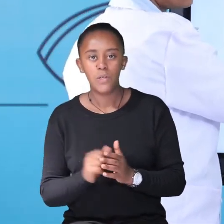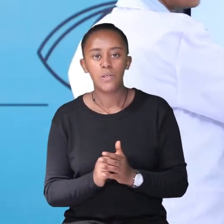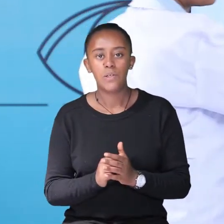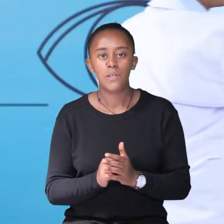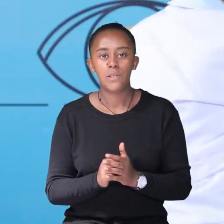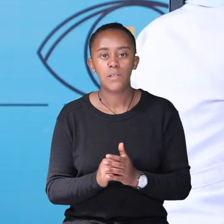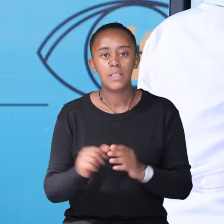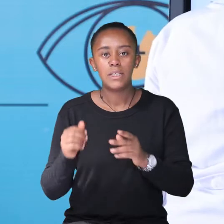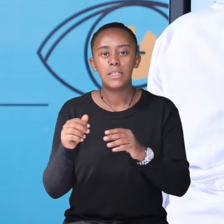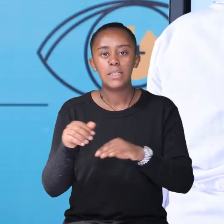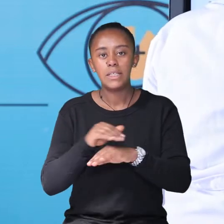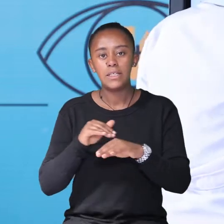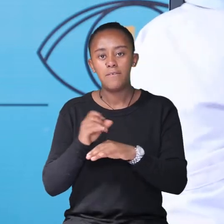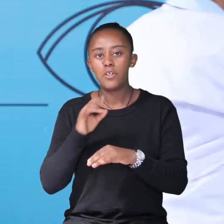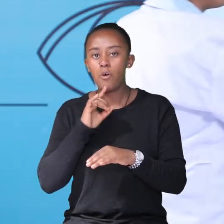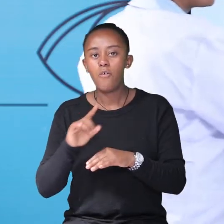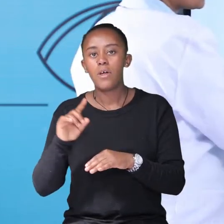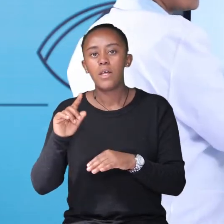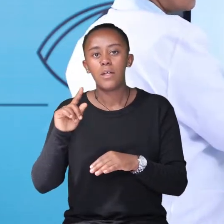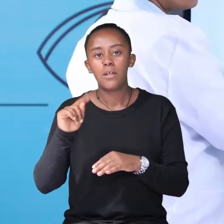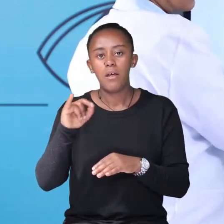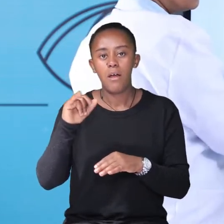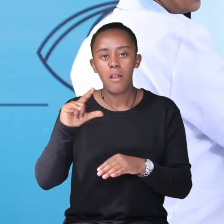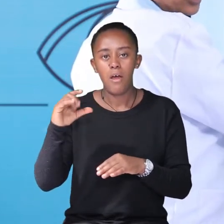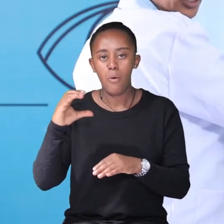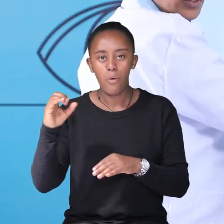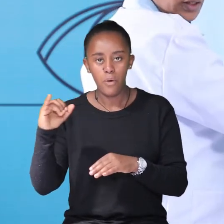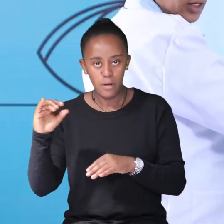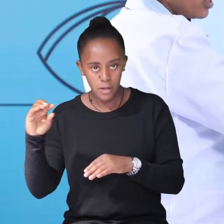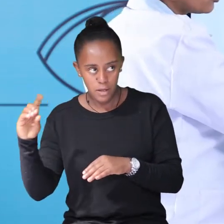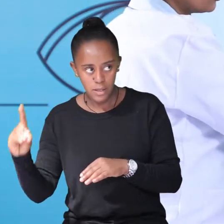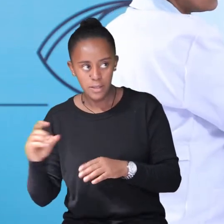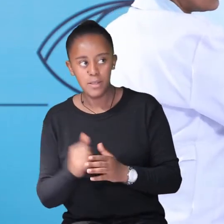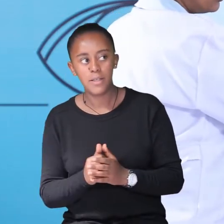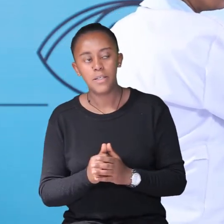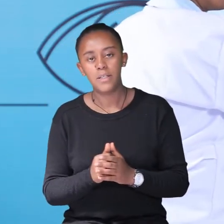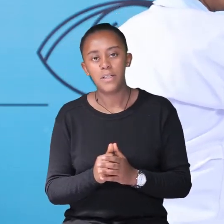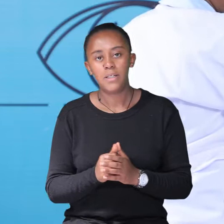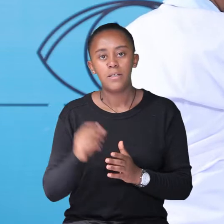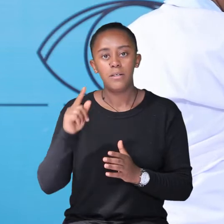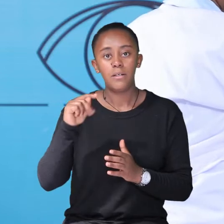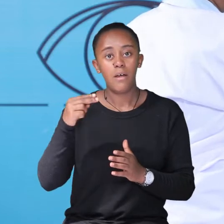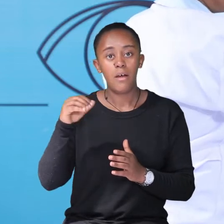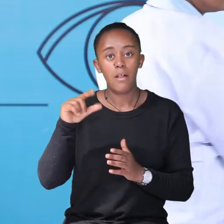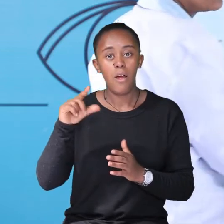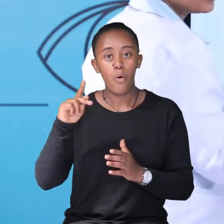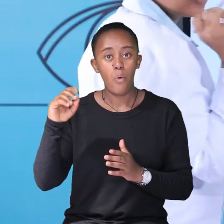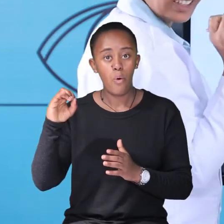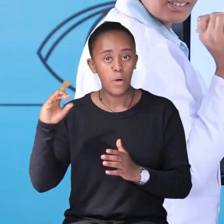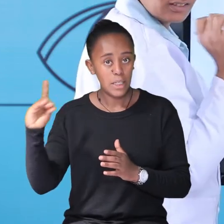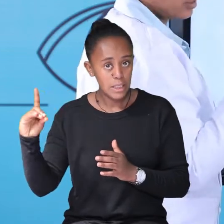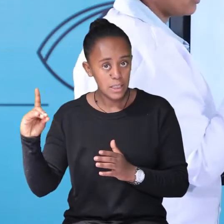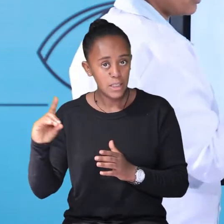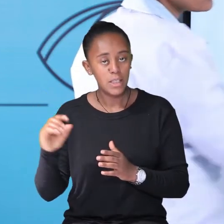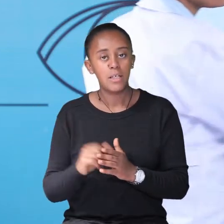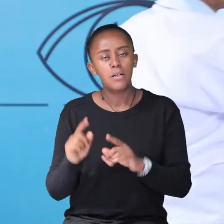strikes the surface of thylakoid, photosystems release electron. This electron will pass along